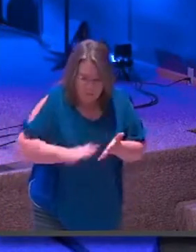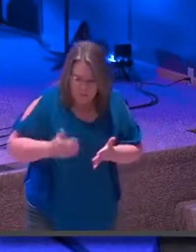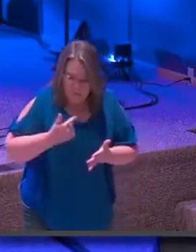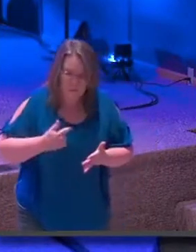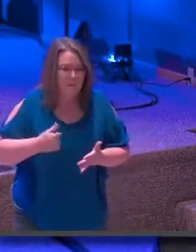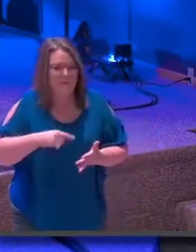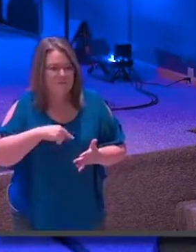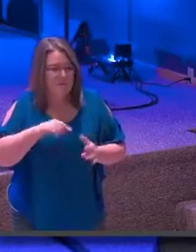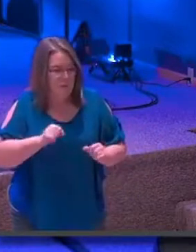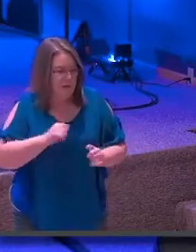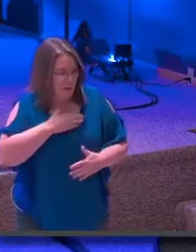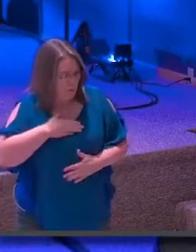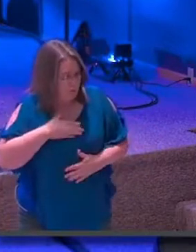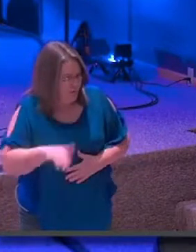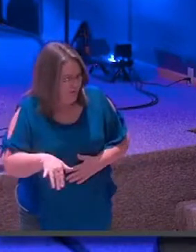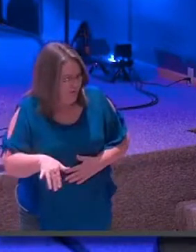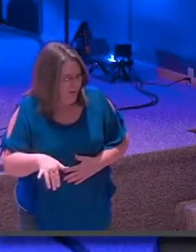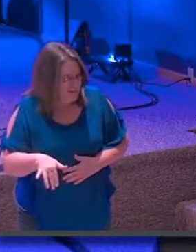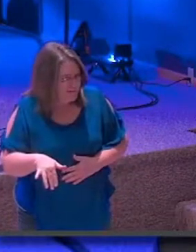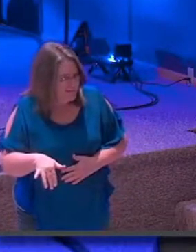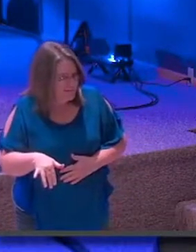appreciate gathering?